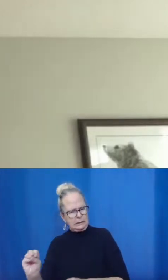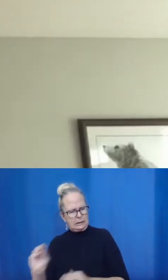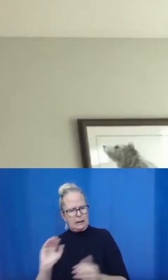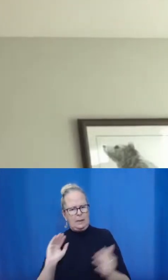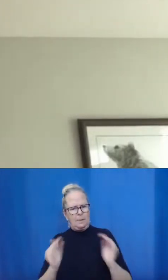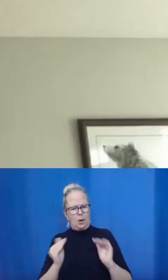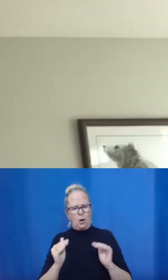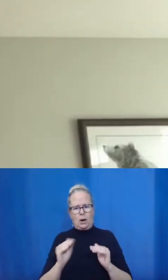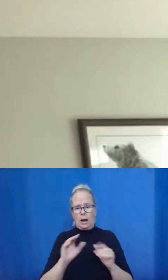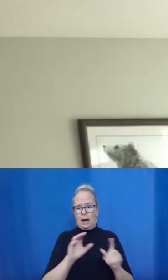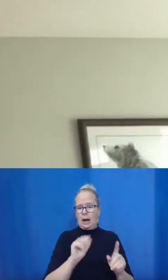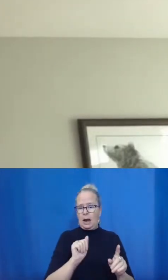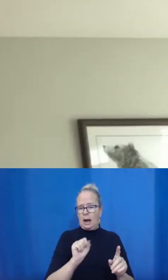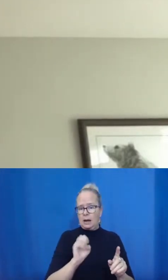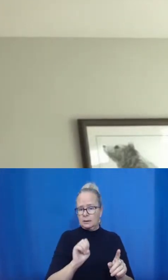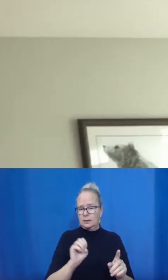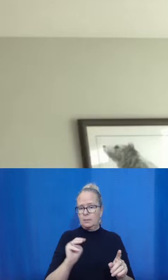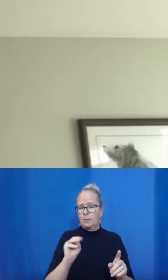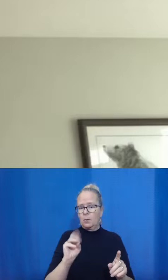The risks are clearly